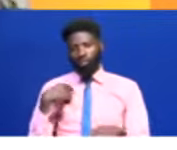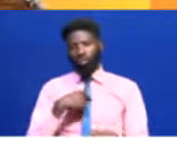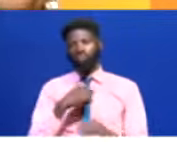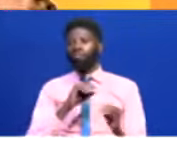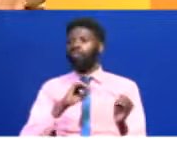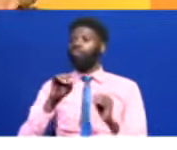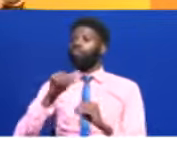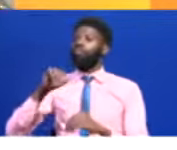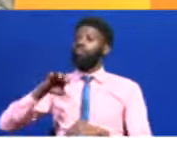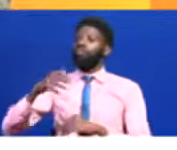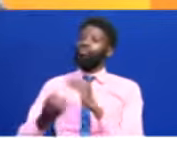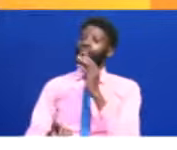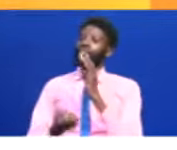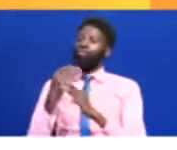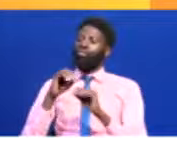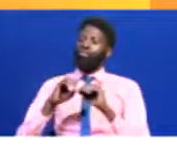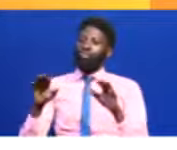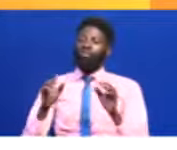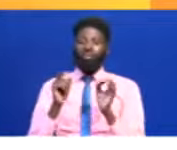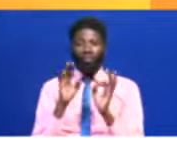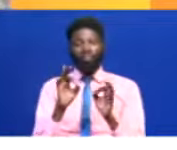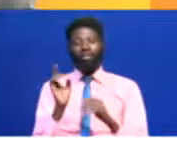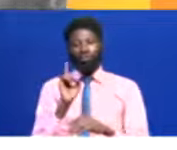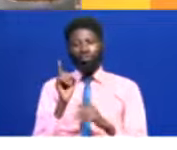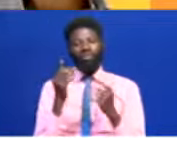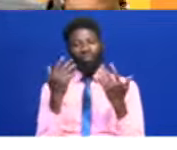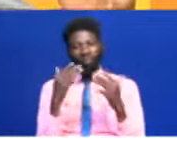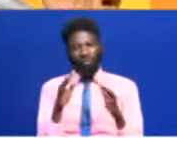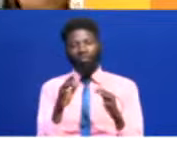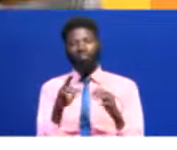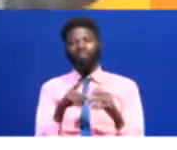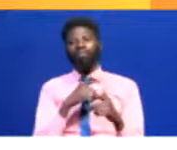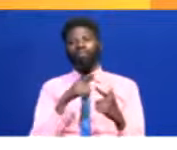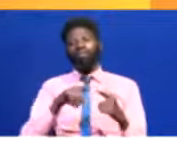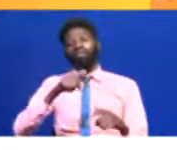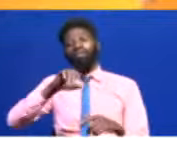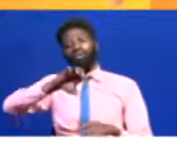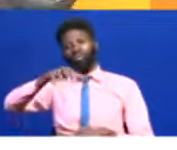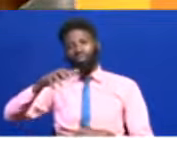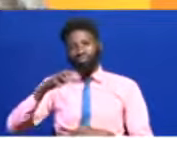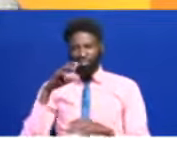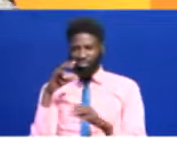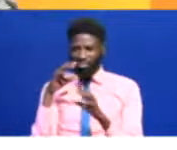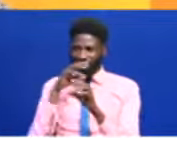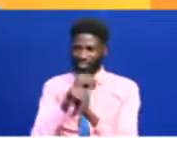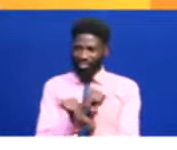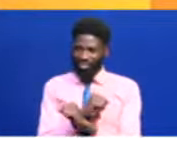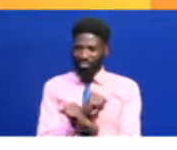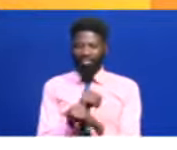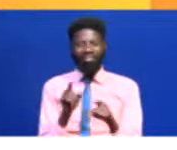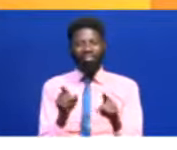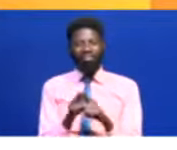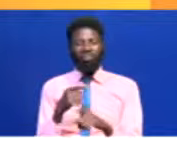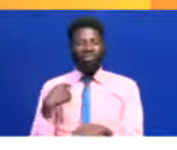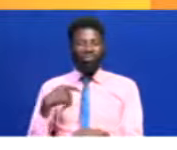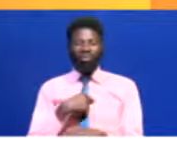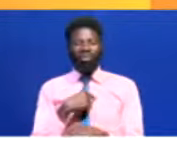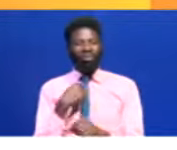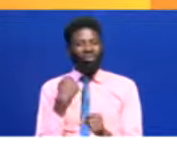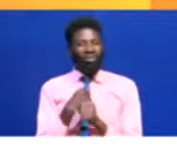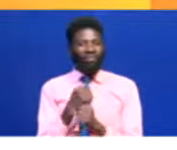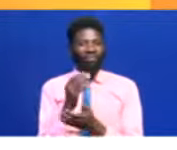other counties. Because if we do it in Nairobi mm-hmm. and leave the other counties and other registries, then we'll have done half work.